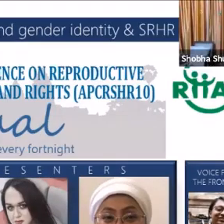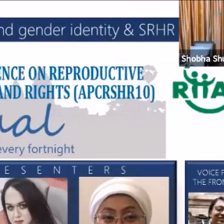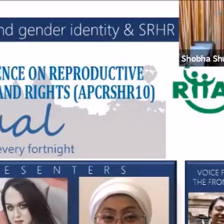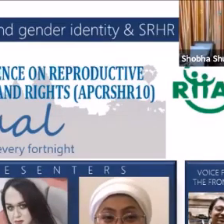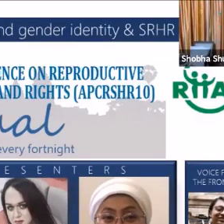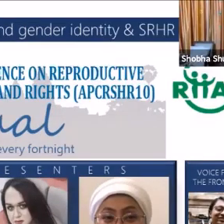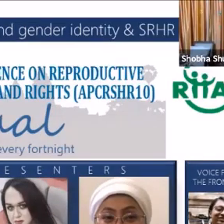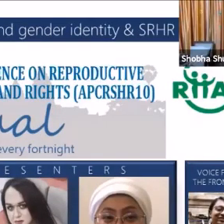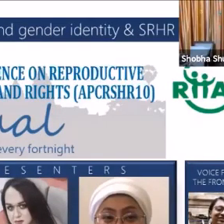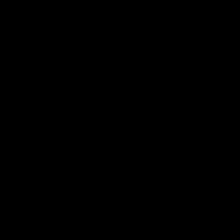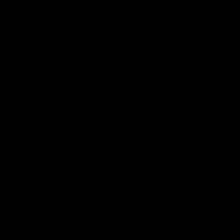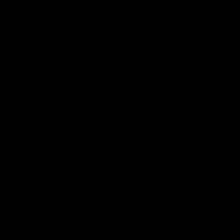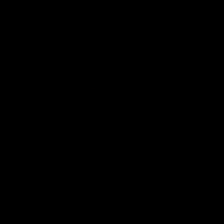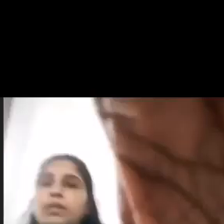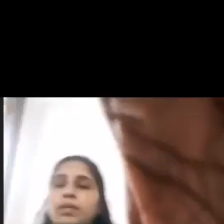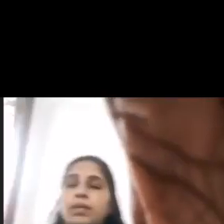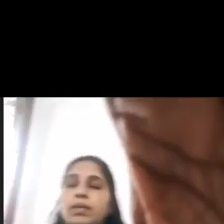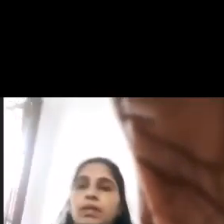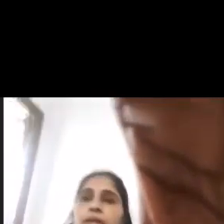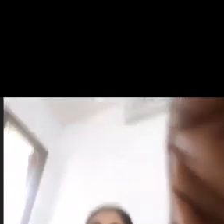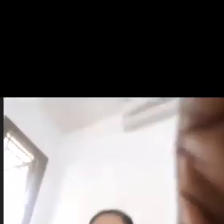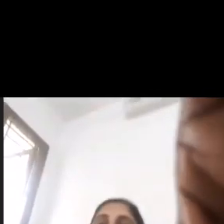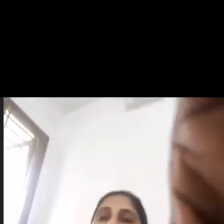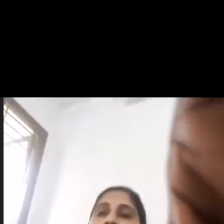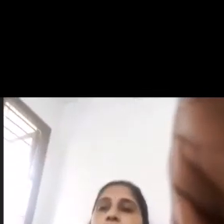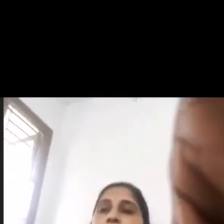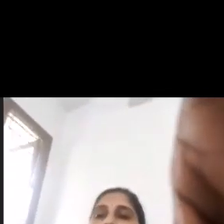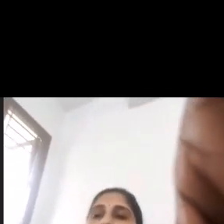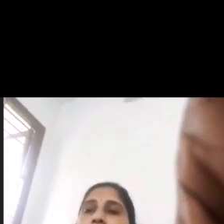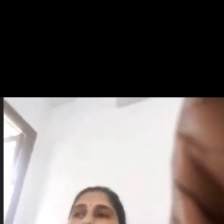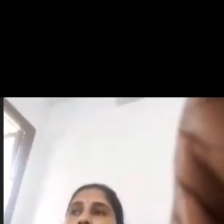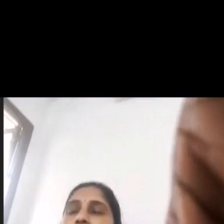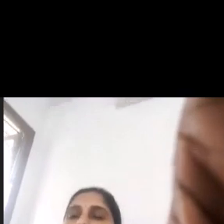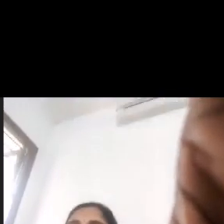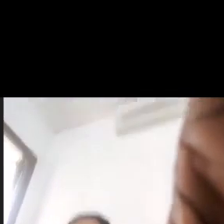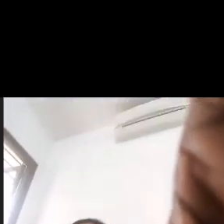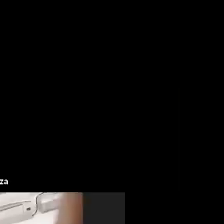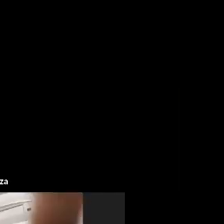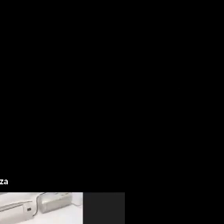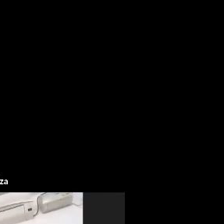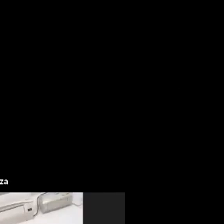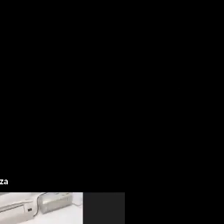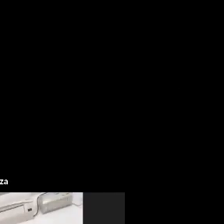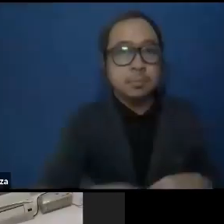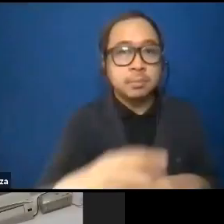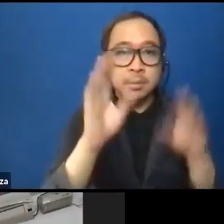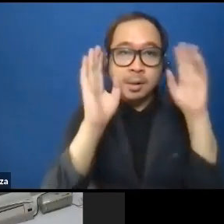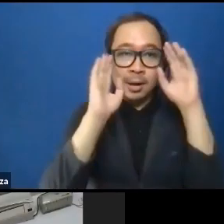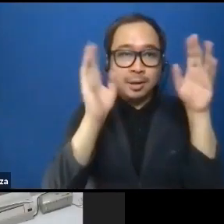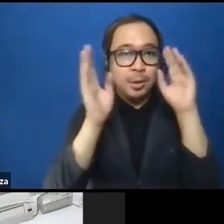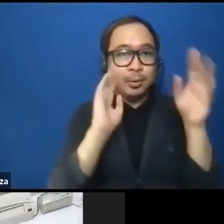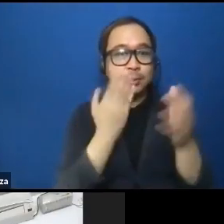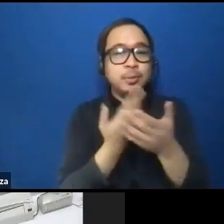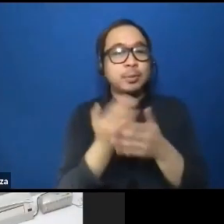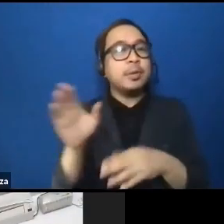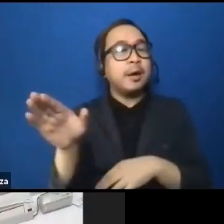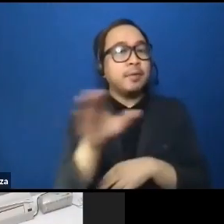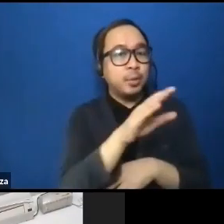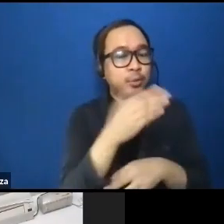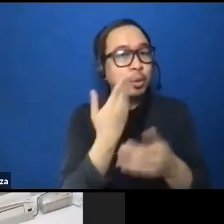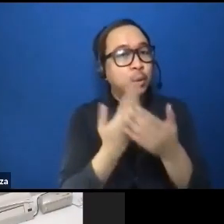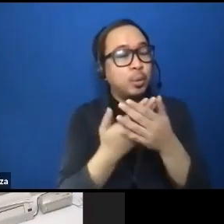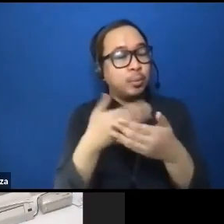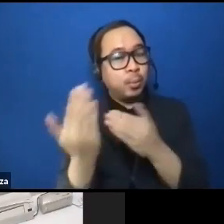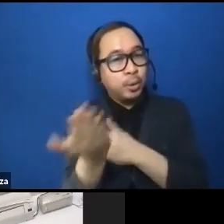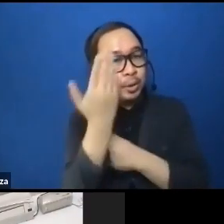friends, a very good morning, good afternoon, and good evening to all our participants who have joined from different parts of the